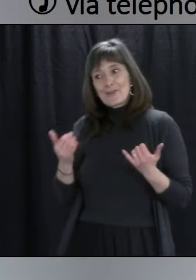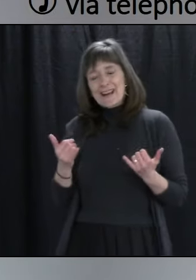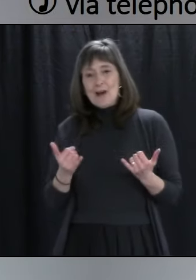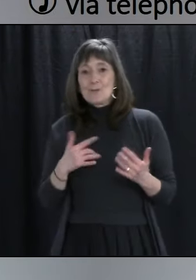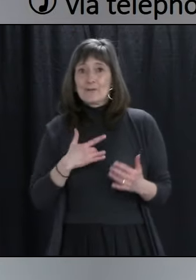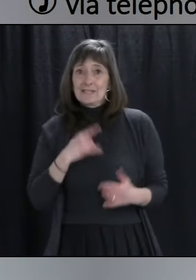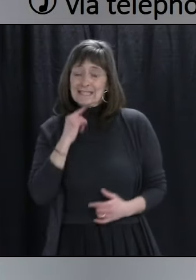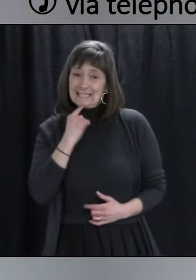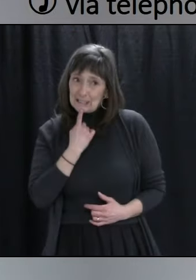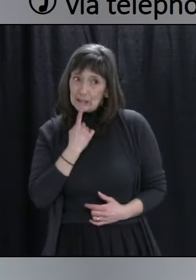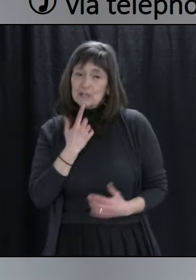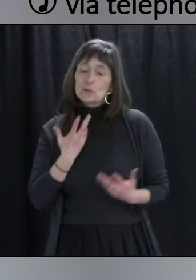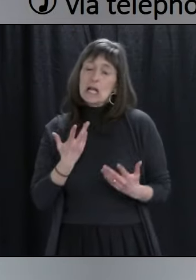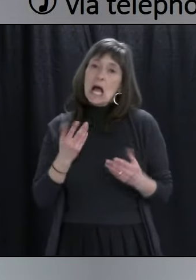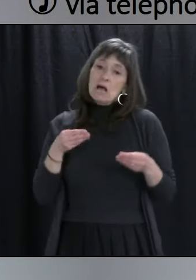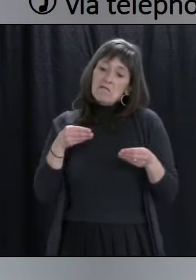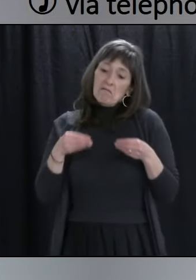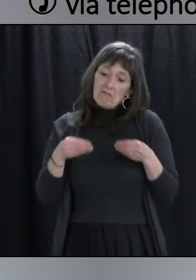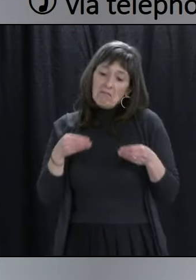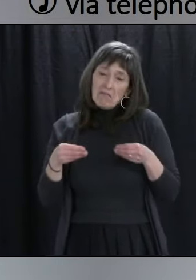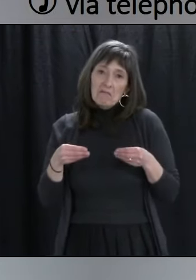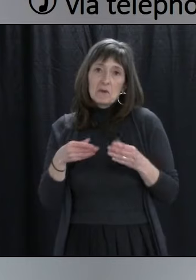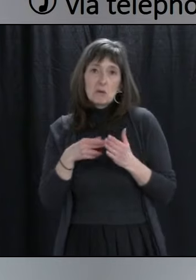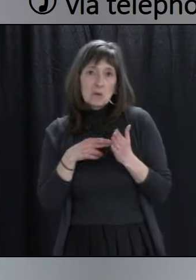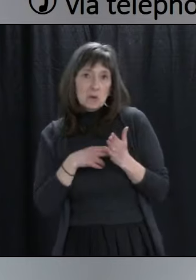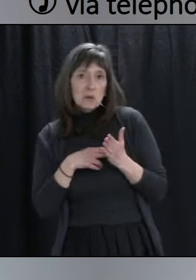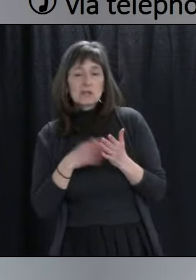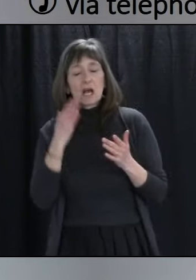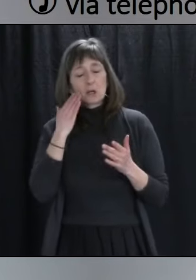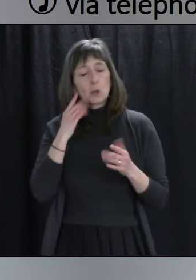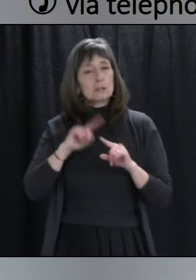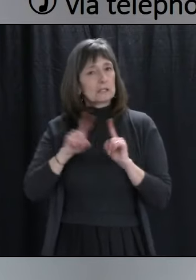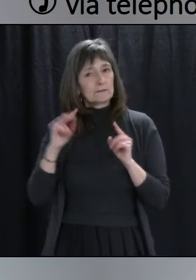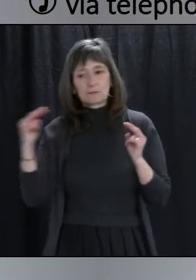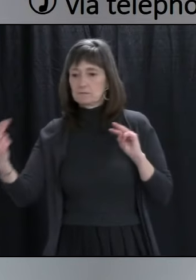this is a reasonable compromise between the two conflicting